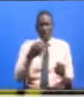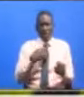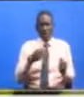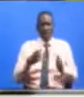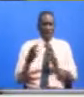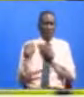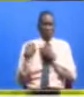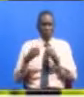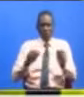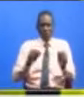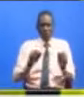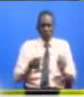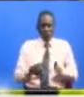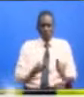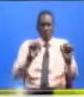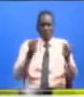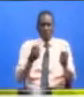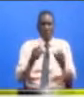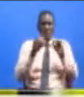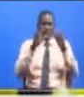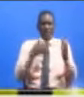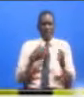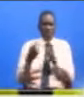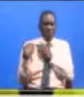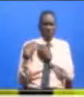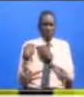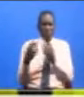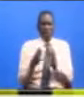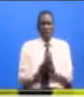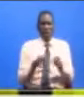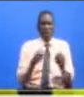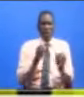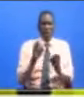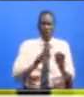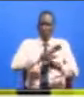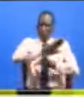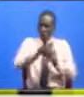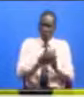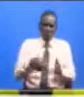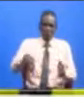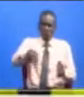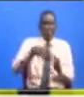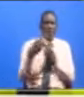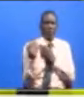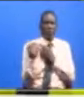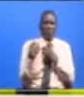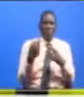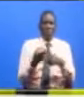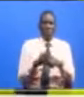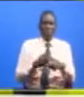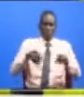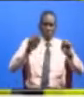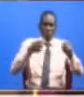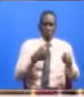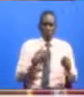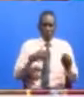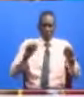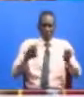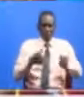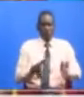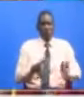safety. Our teachers have a role, our drivers, and if all of us are responsible, then we'll have safer